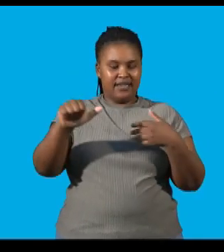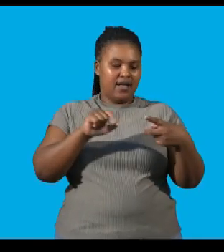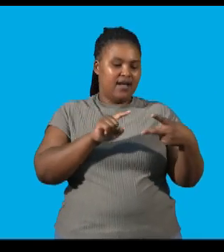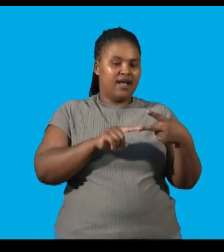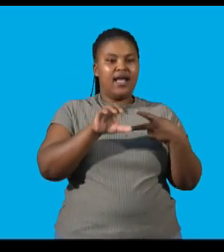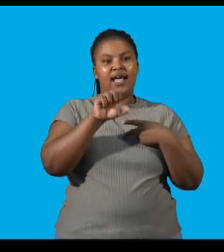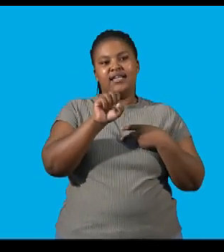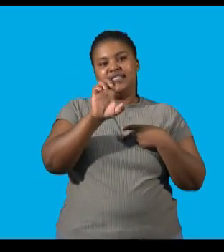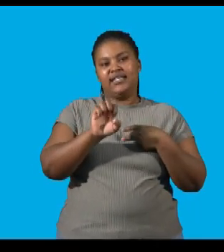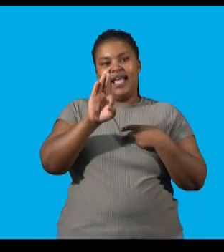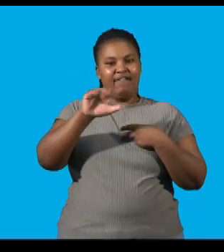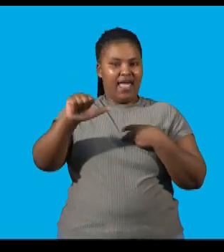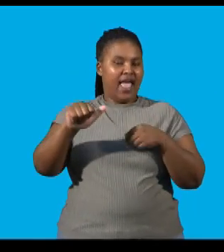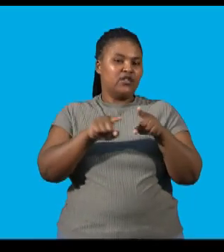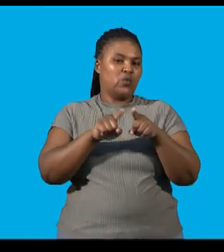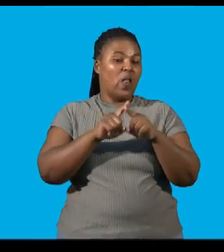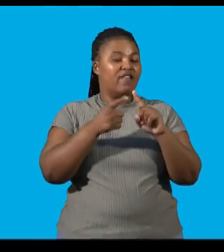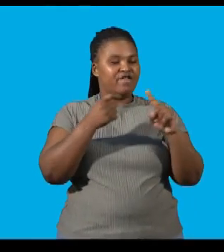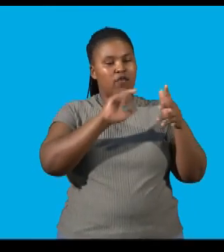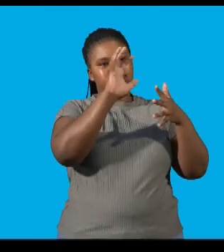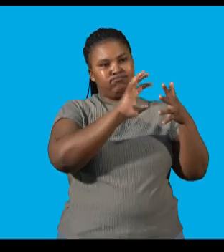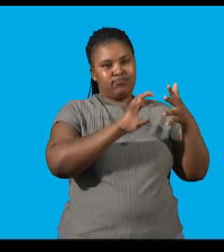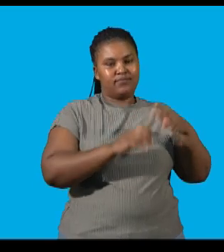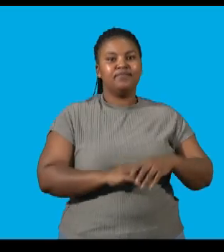the SEFA from the extract.